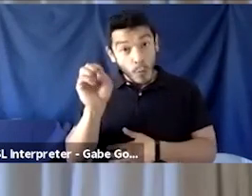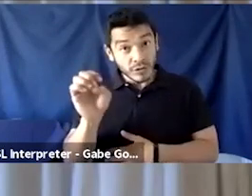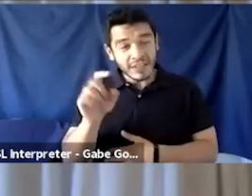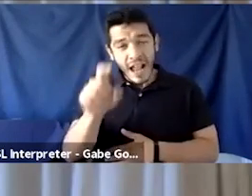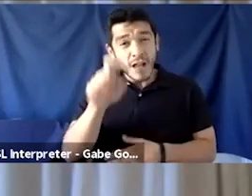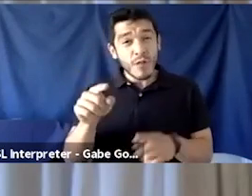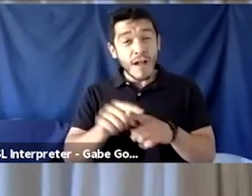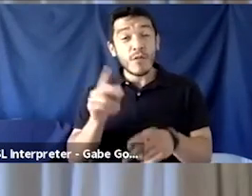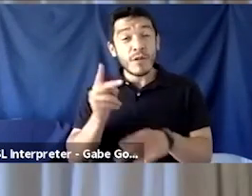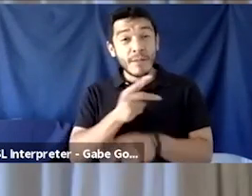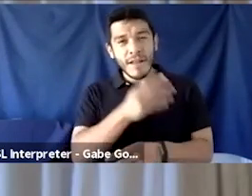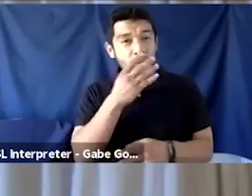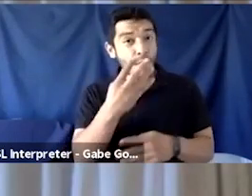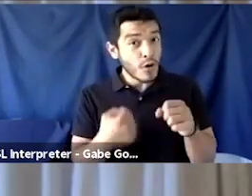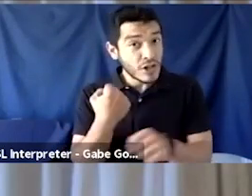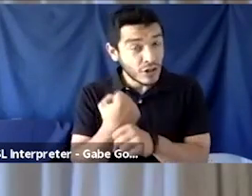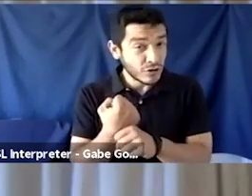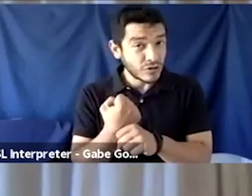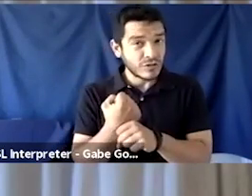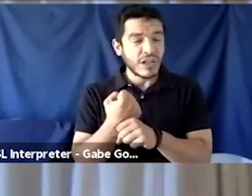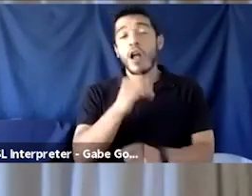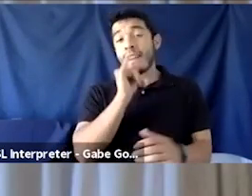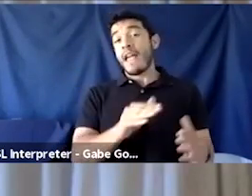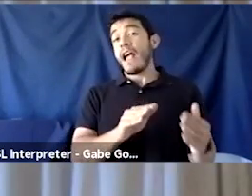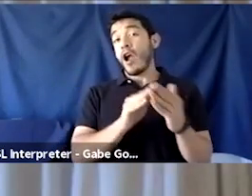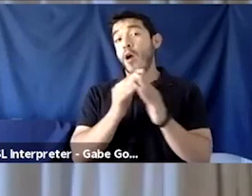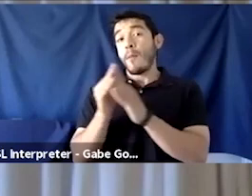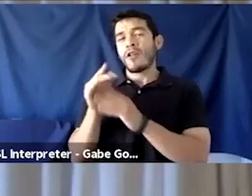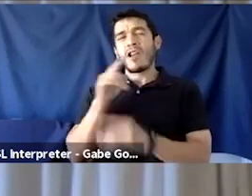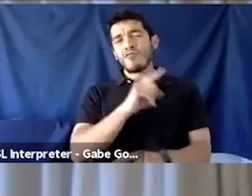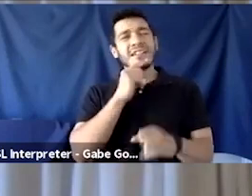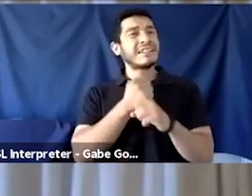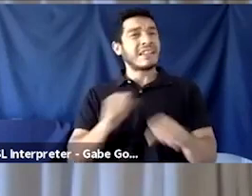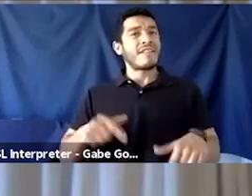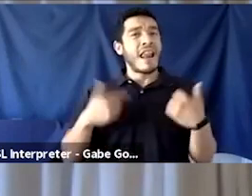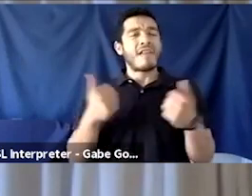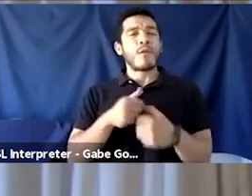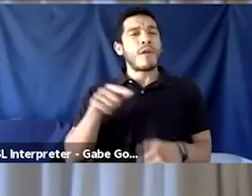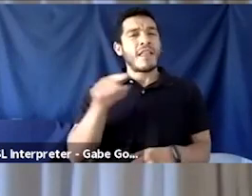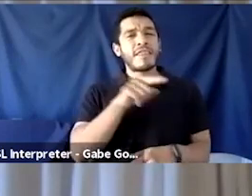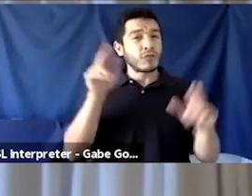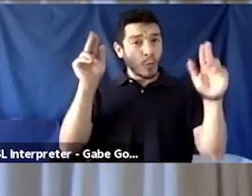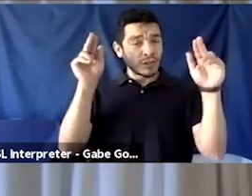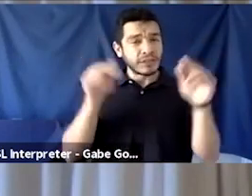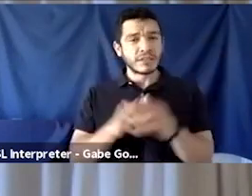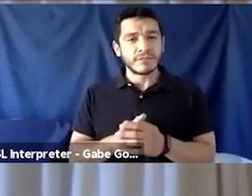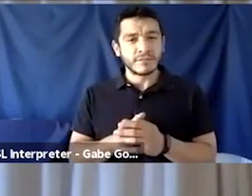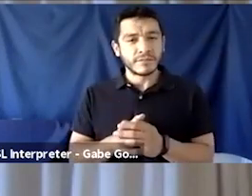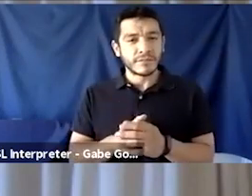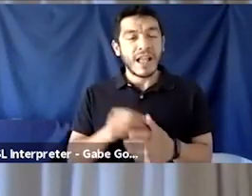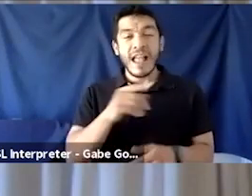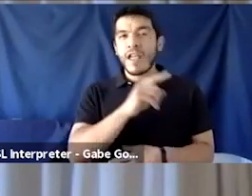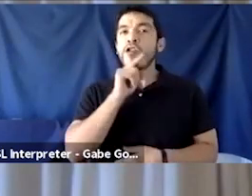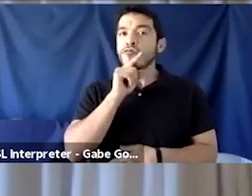4 years. So in this community, they're saving lives with these horses, and they are bona fide